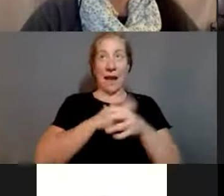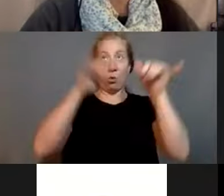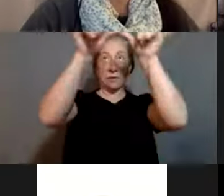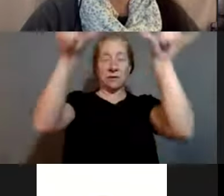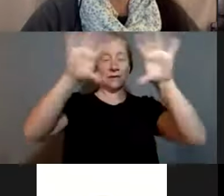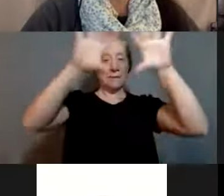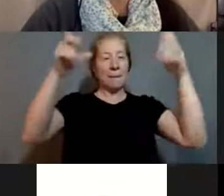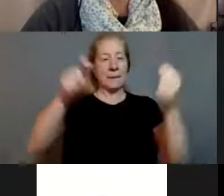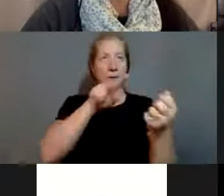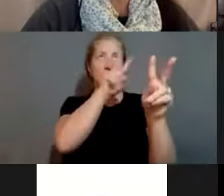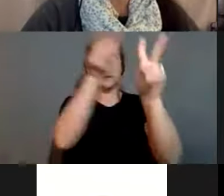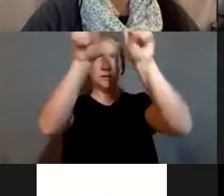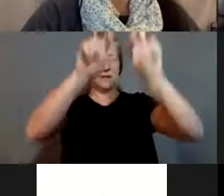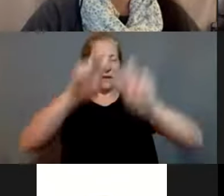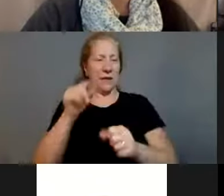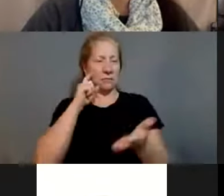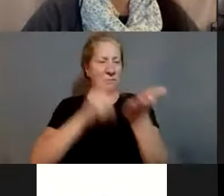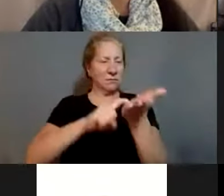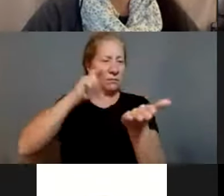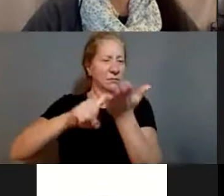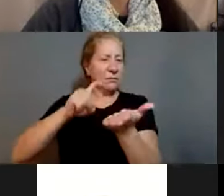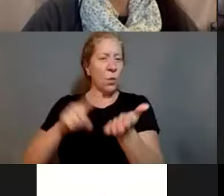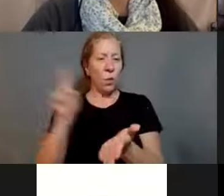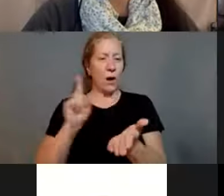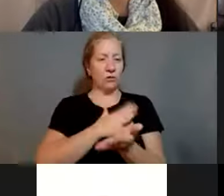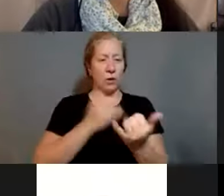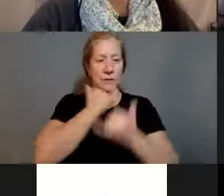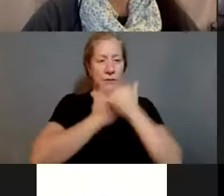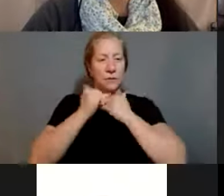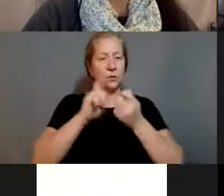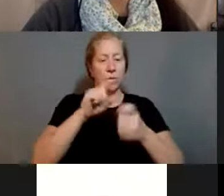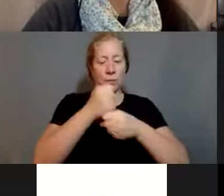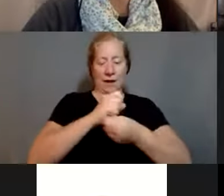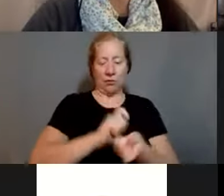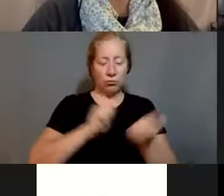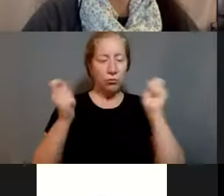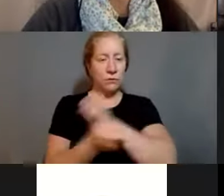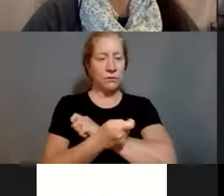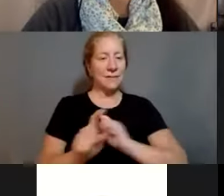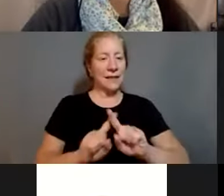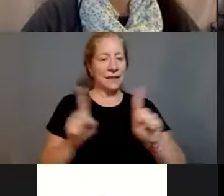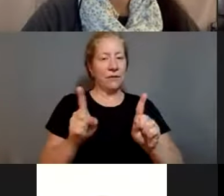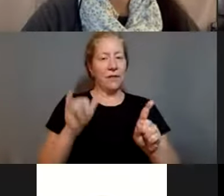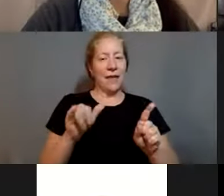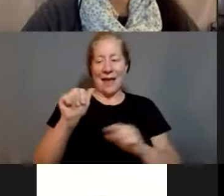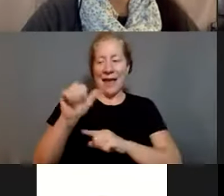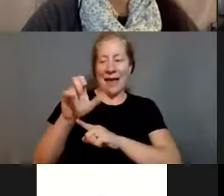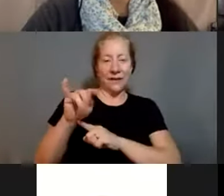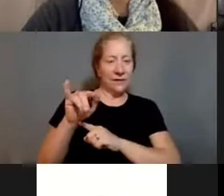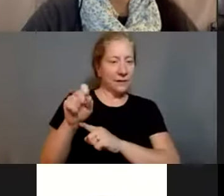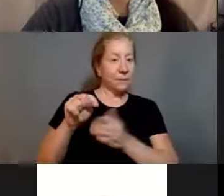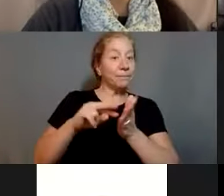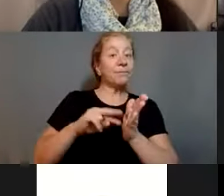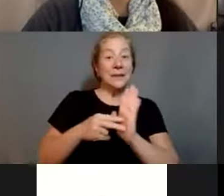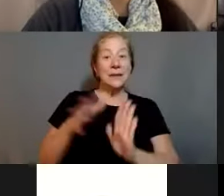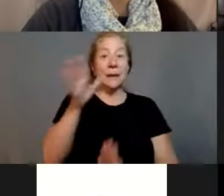those things in the ways that we can and make a difference, right? So that call to activism, right? Parents